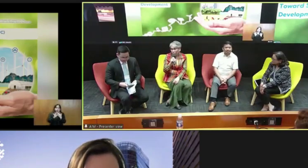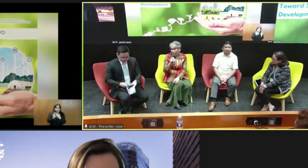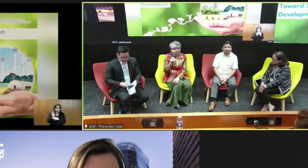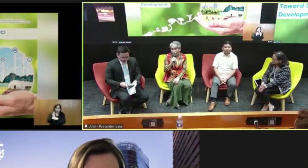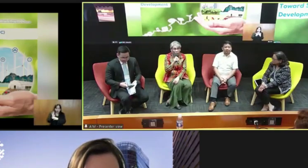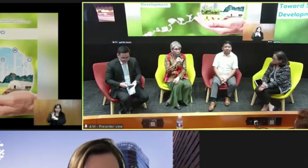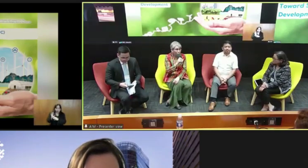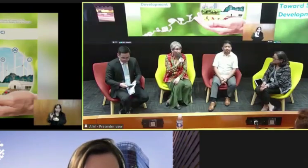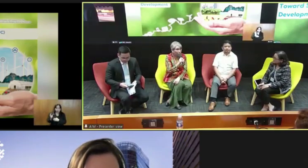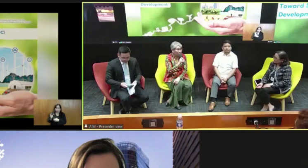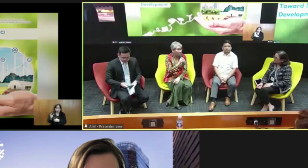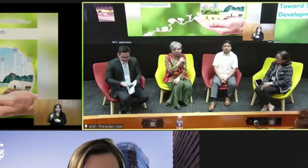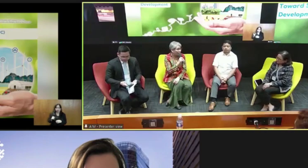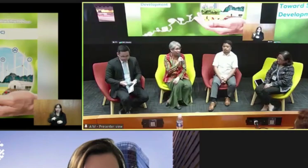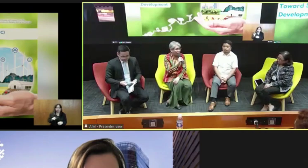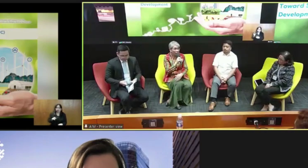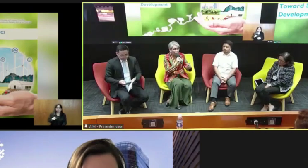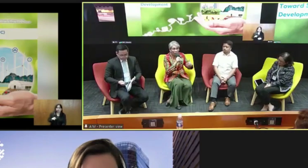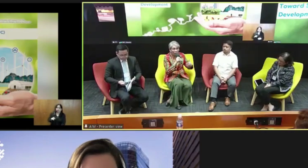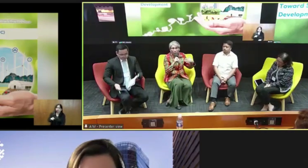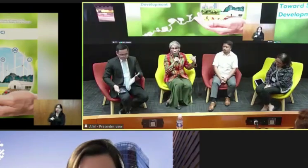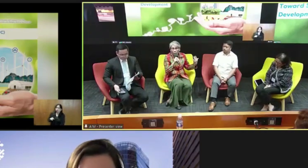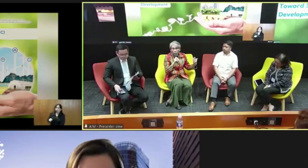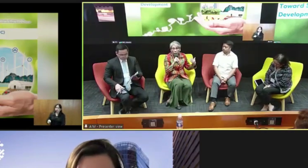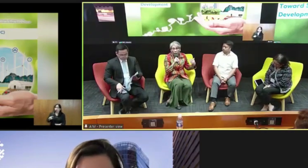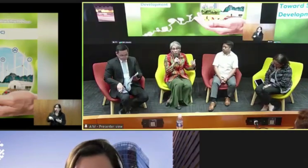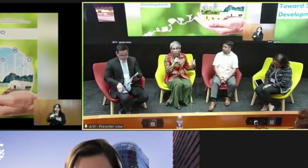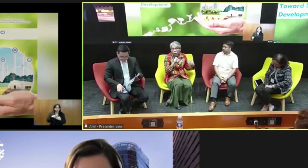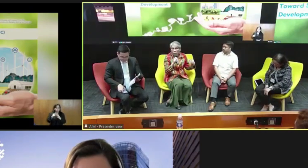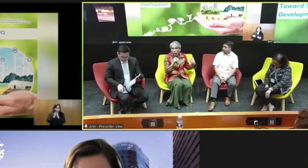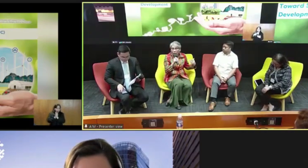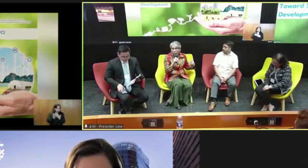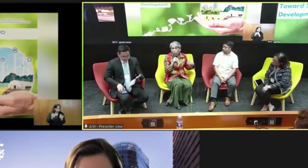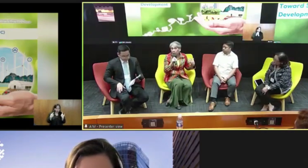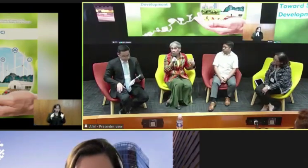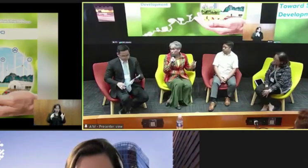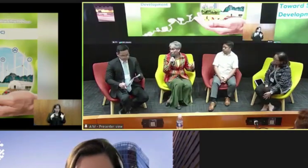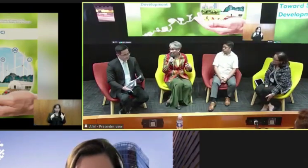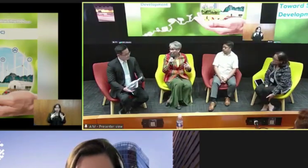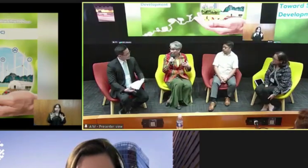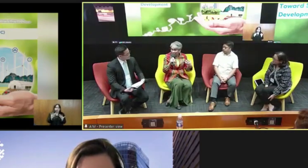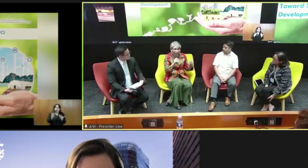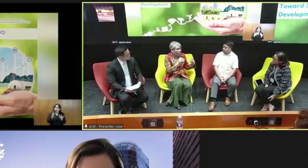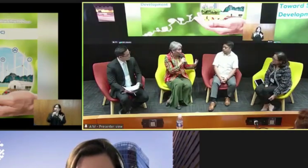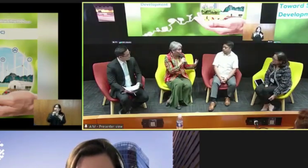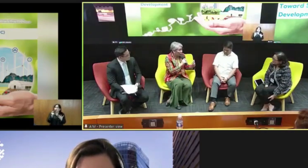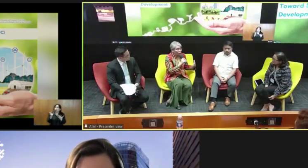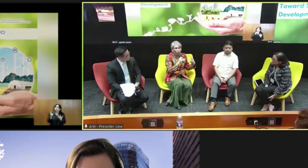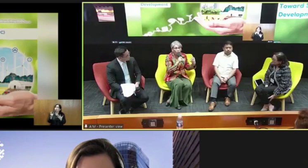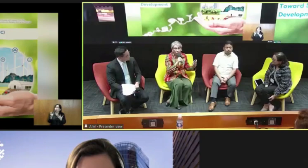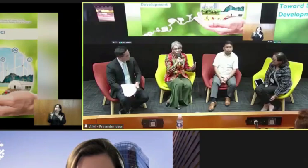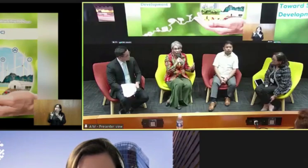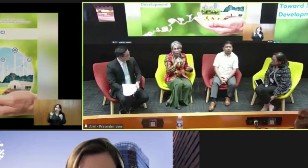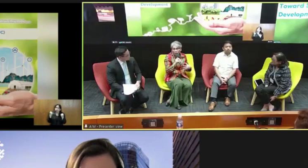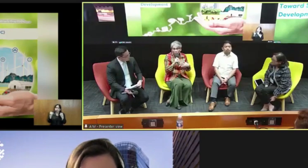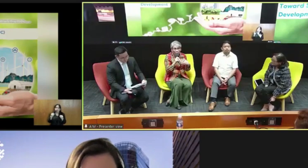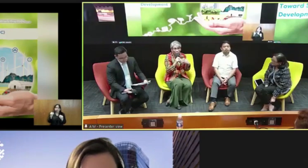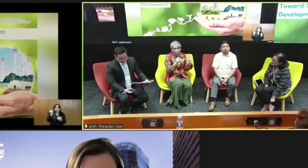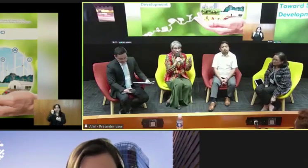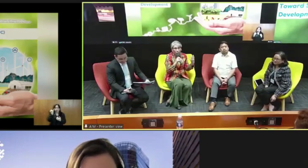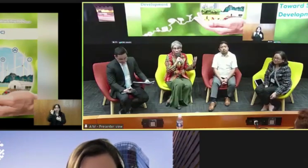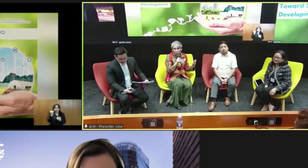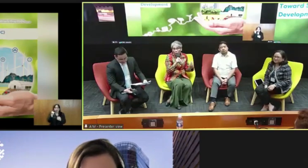not even have industry experience at that. And so the books that they use may not be rich in this initiatives right now. And